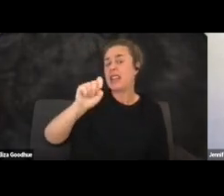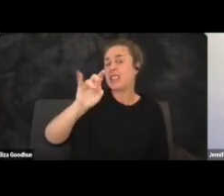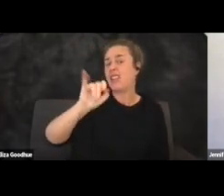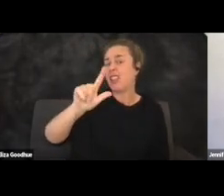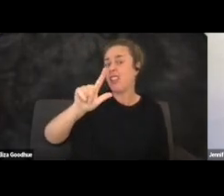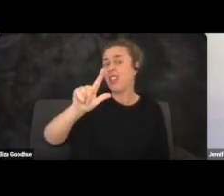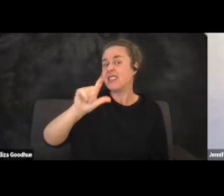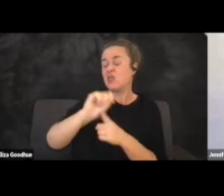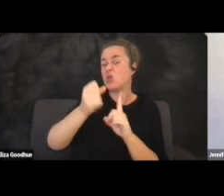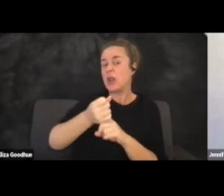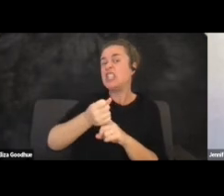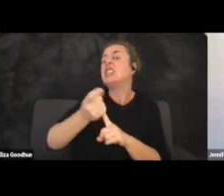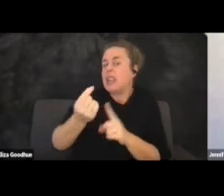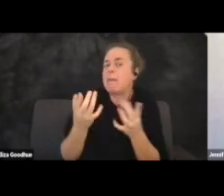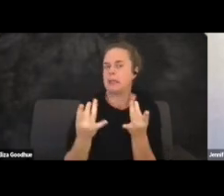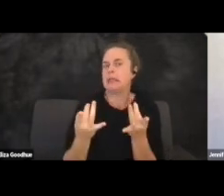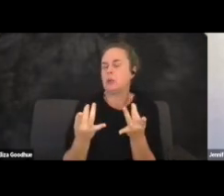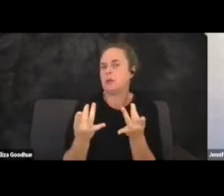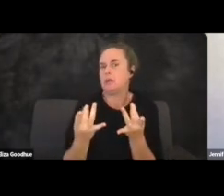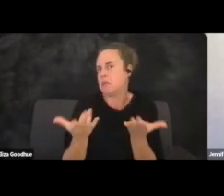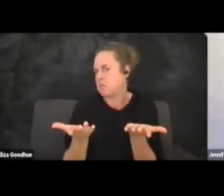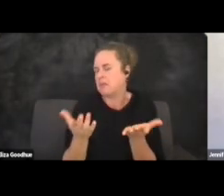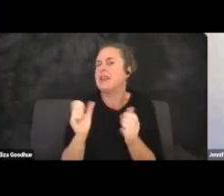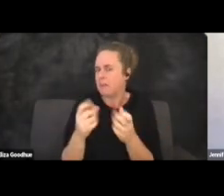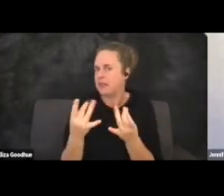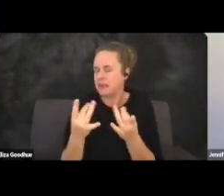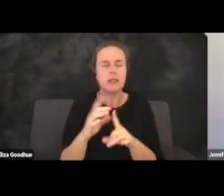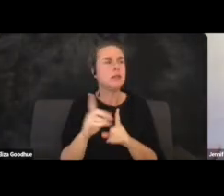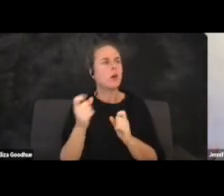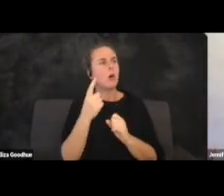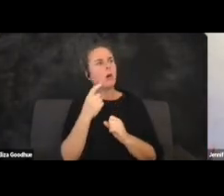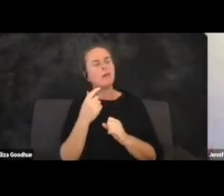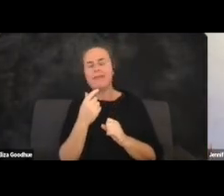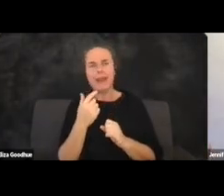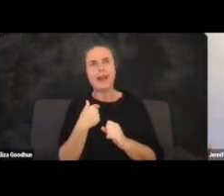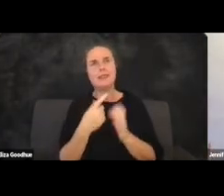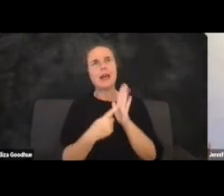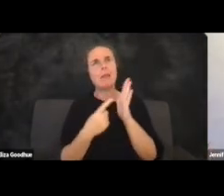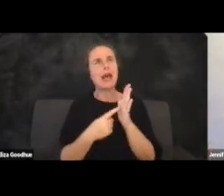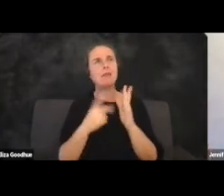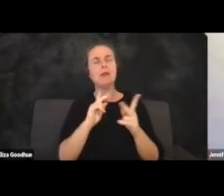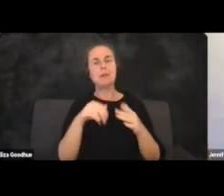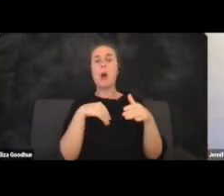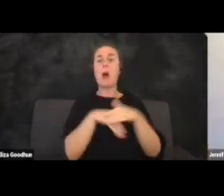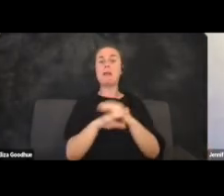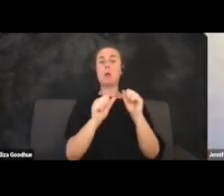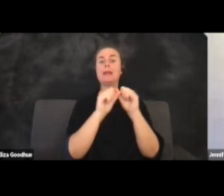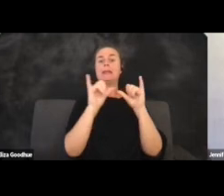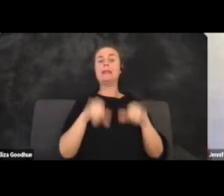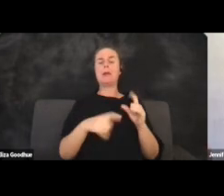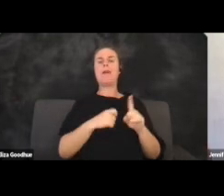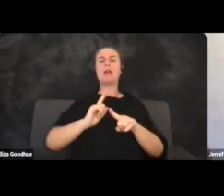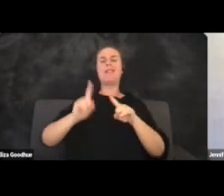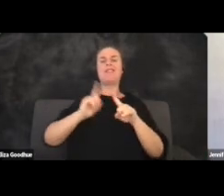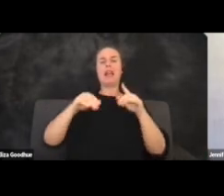an organization, like we heard from some examples today of it's a palette of different entry points within the organization, it makes it